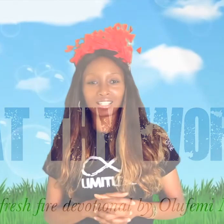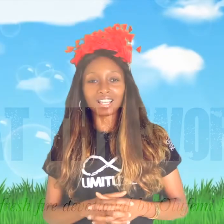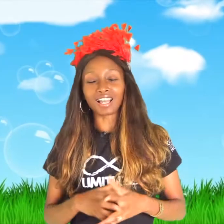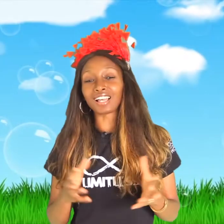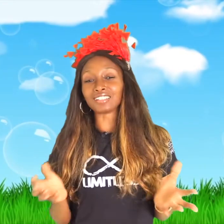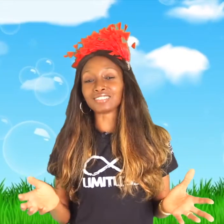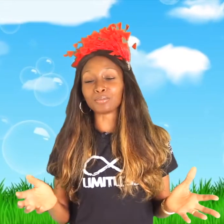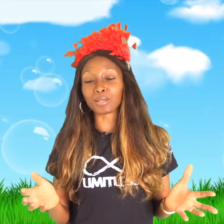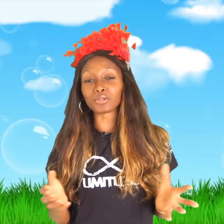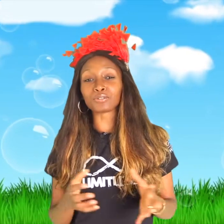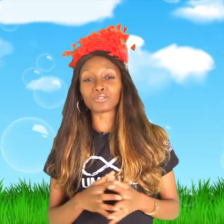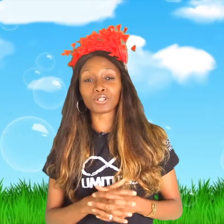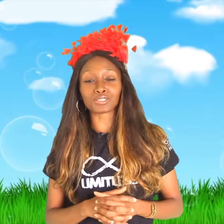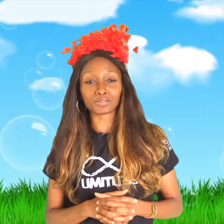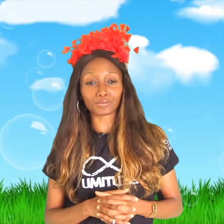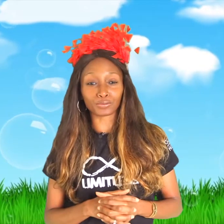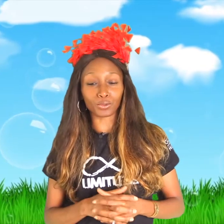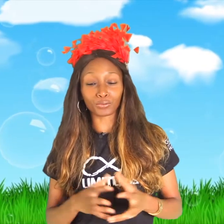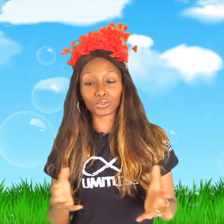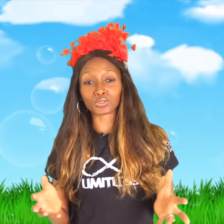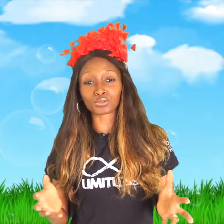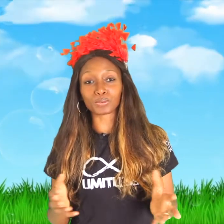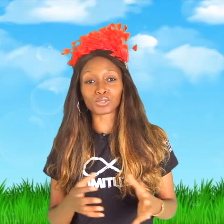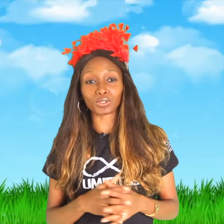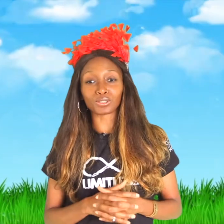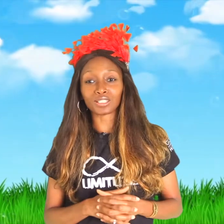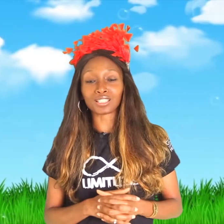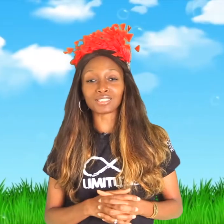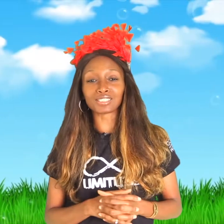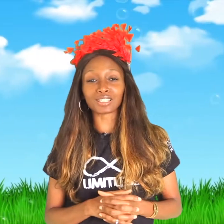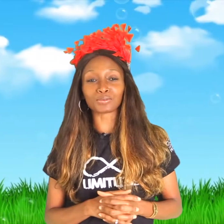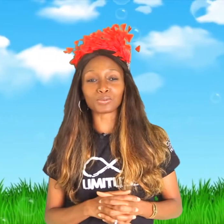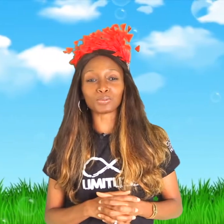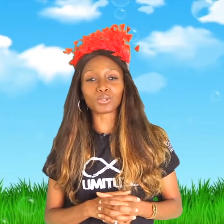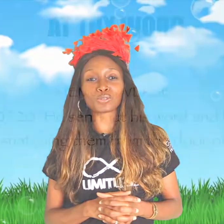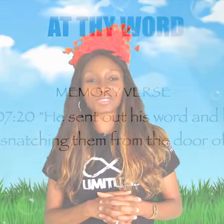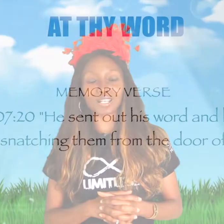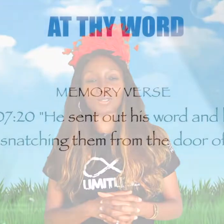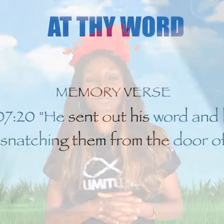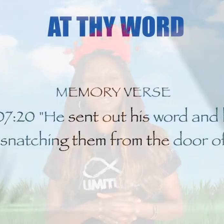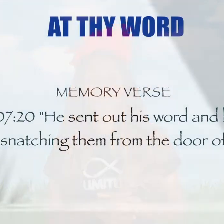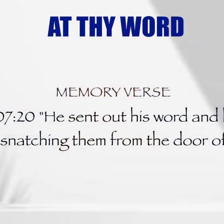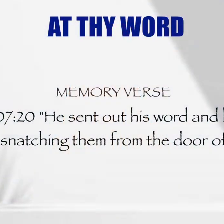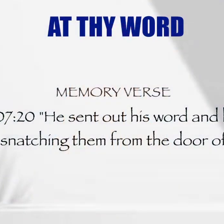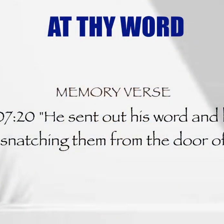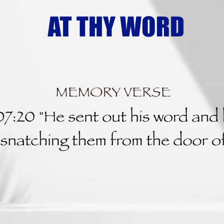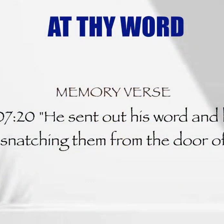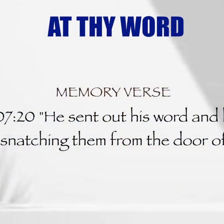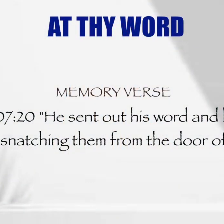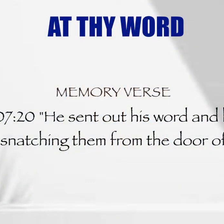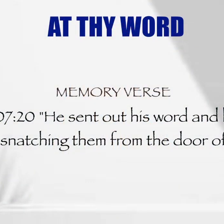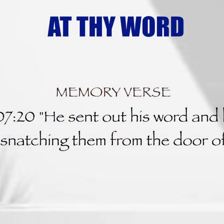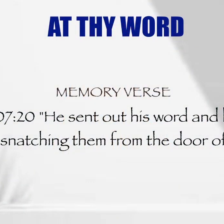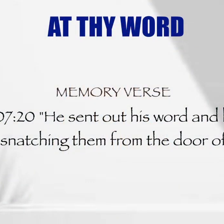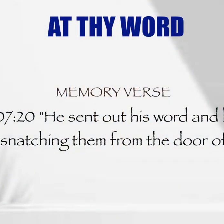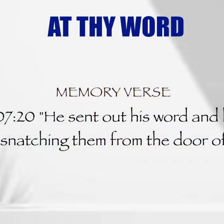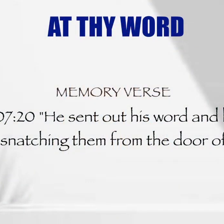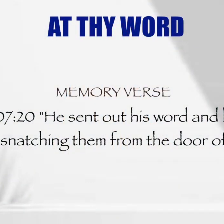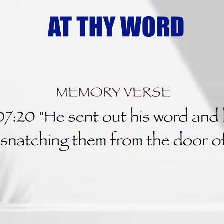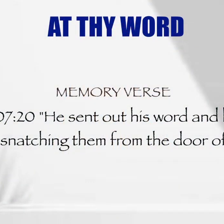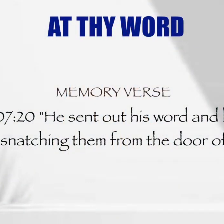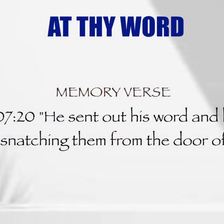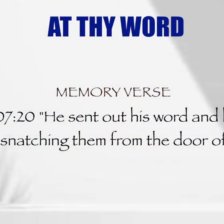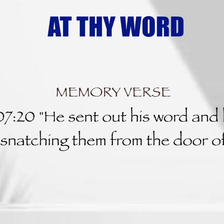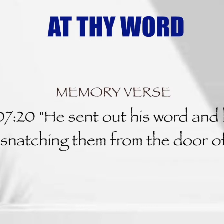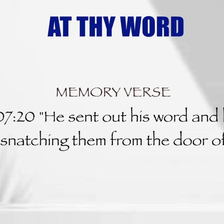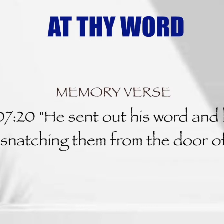Word. And the memory verse or focus scripture is taken from the book of Psalm, chapter 107, verse 20.